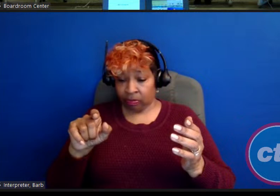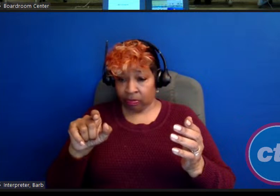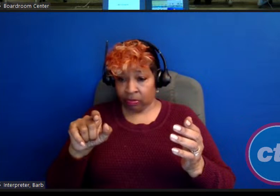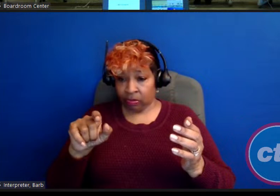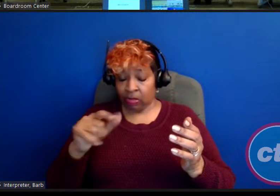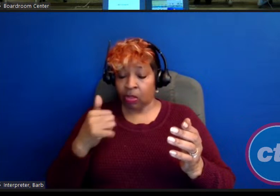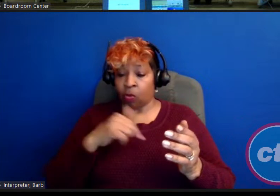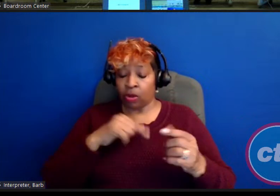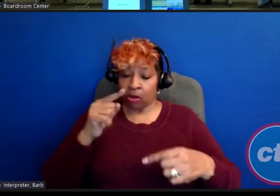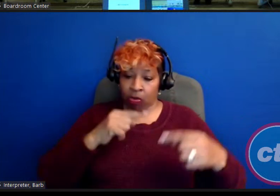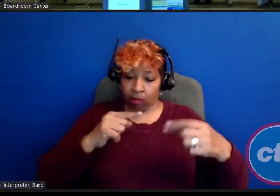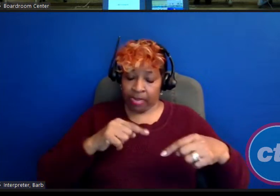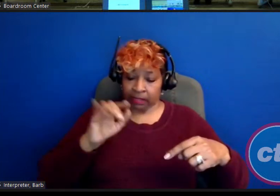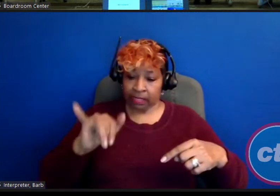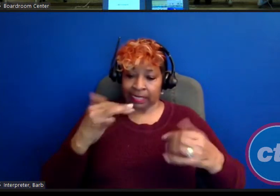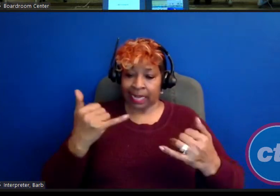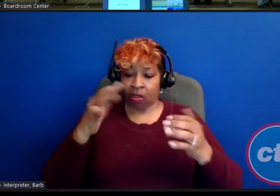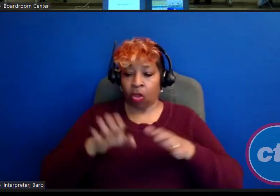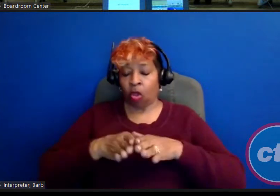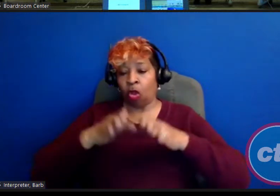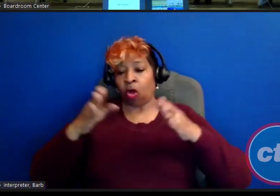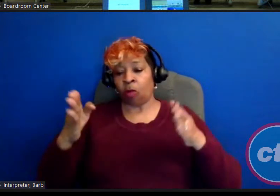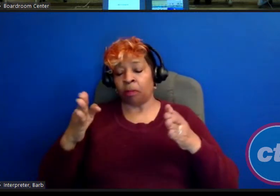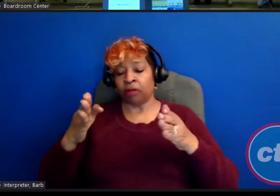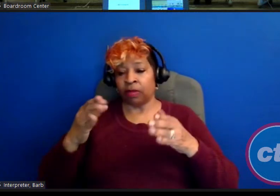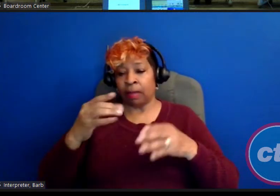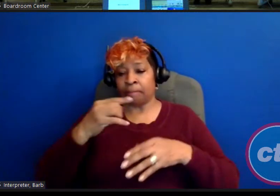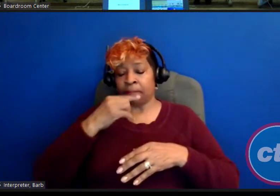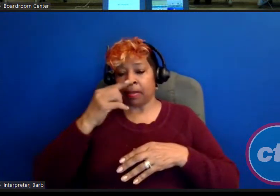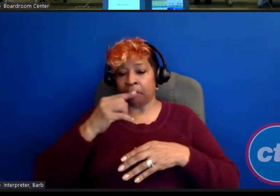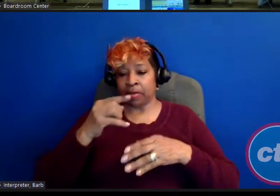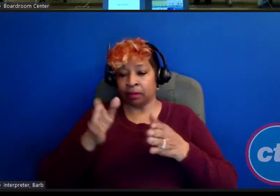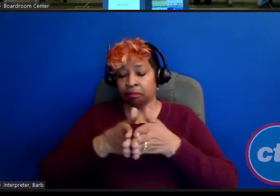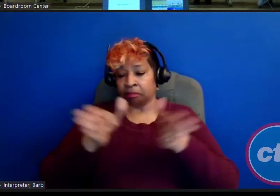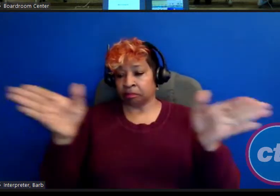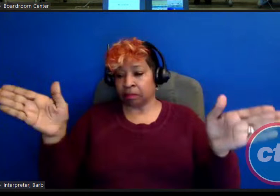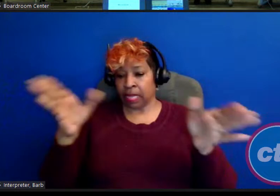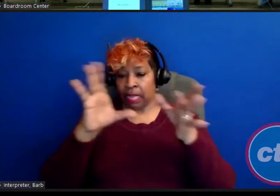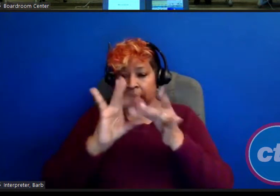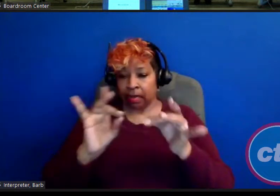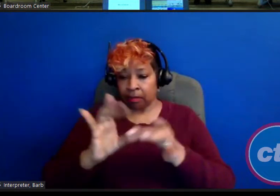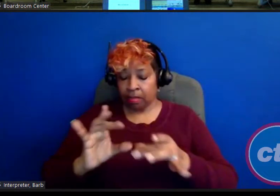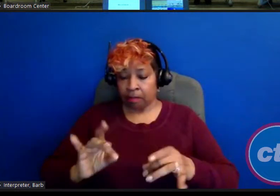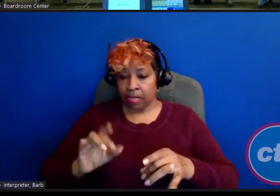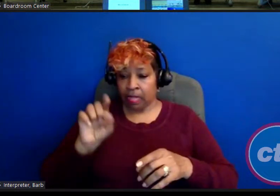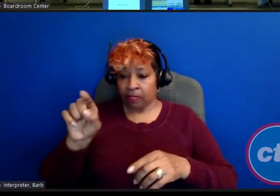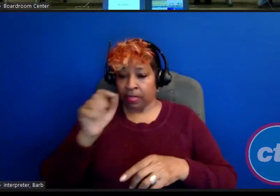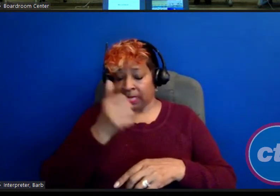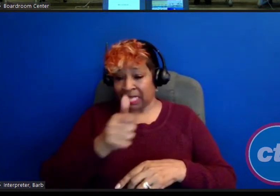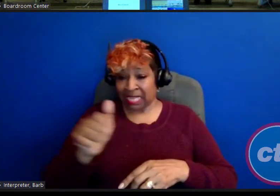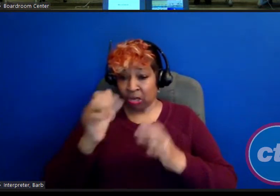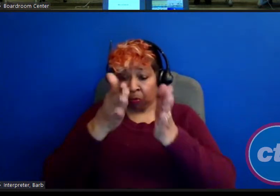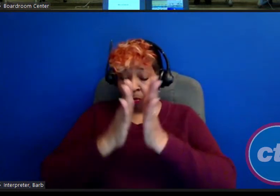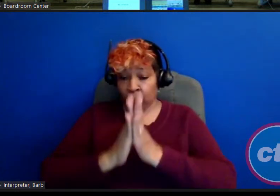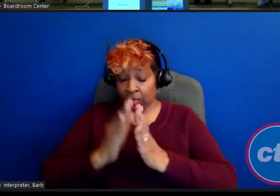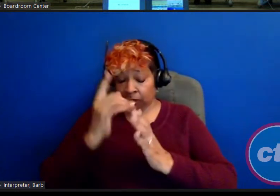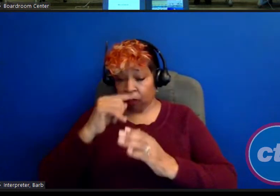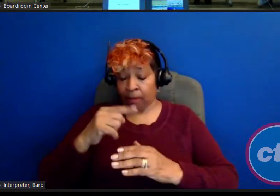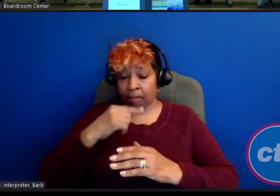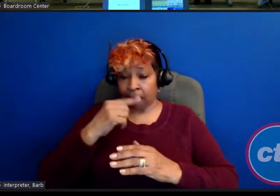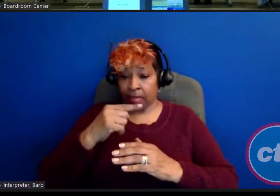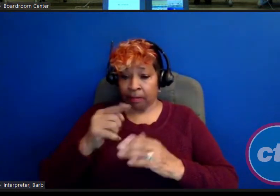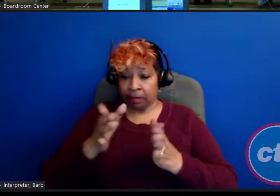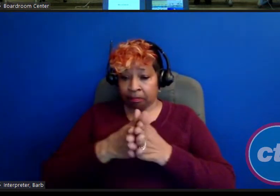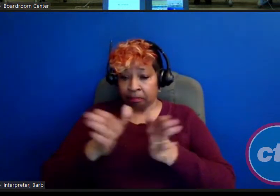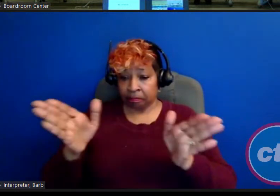So now we'll open it up for public comment. Are there any requests for public comment? Chairperson Raby,